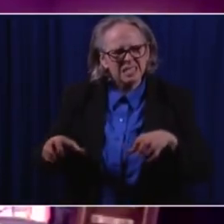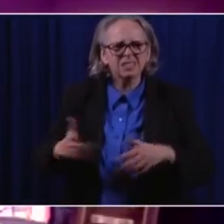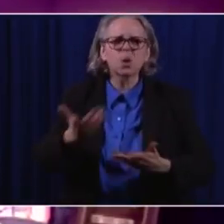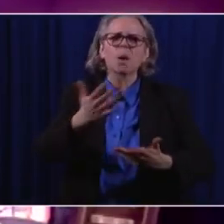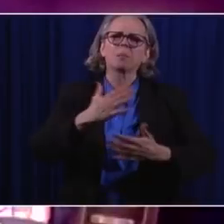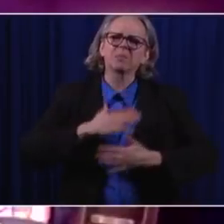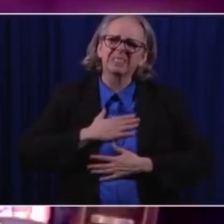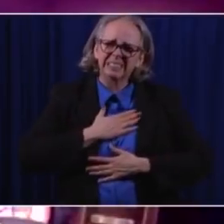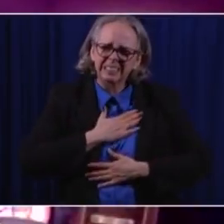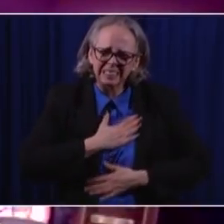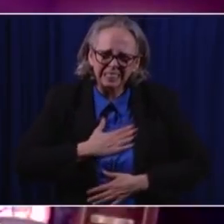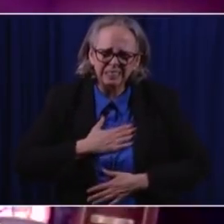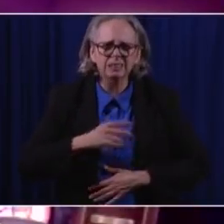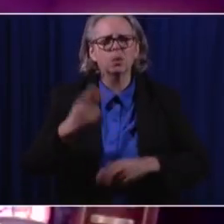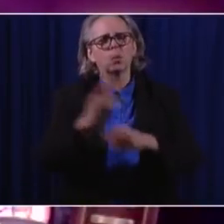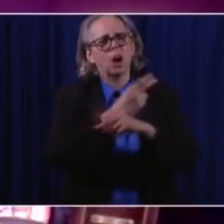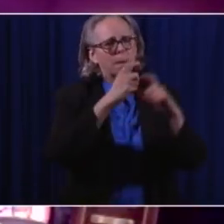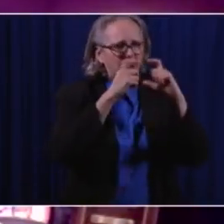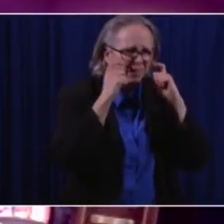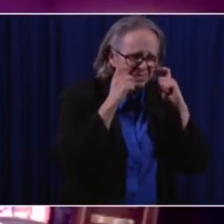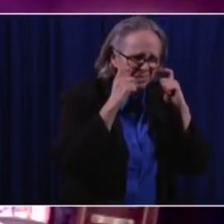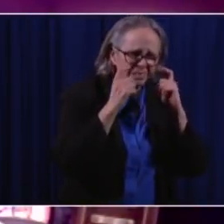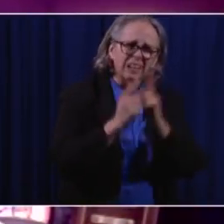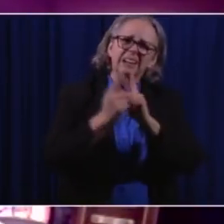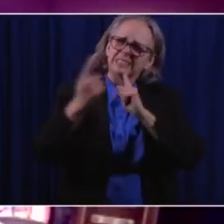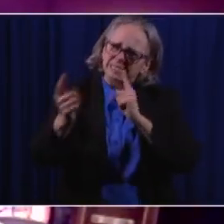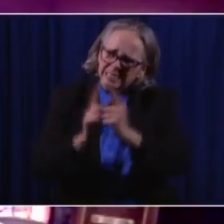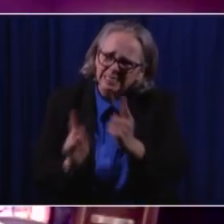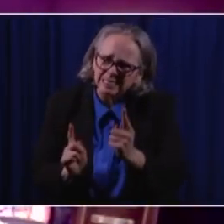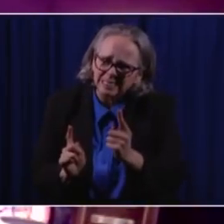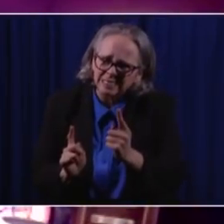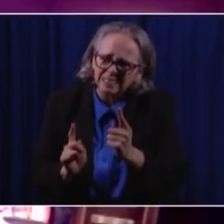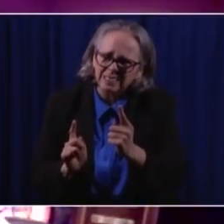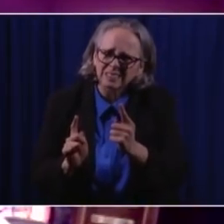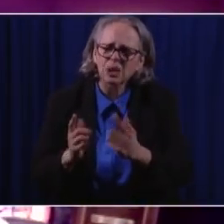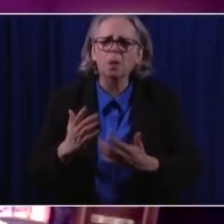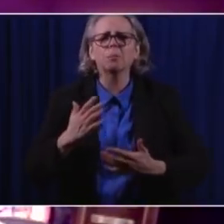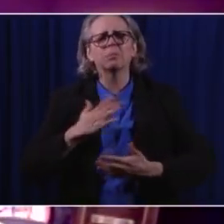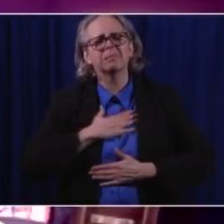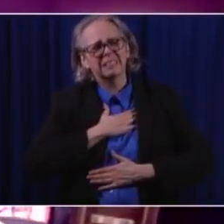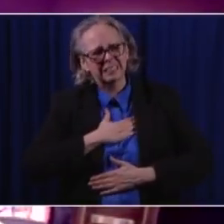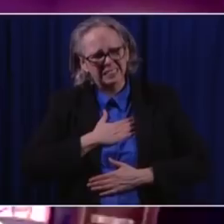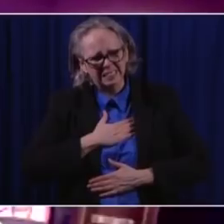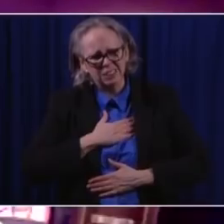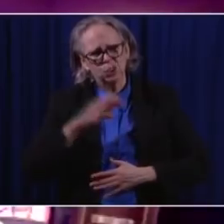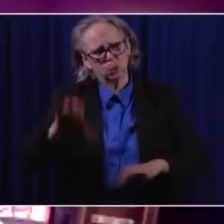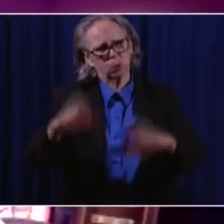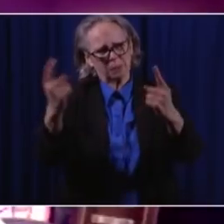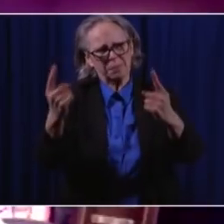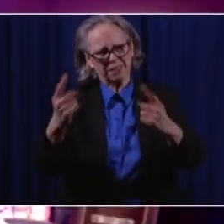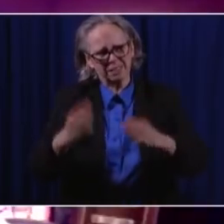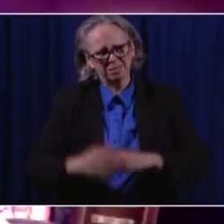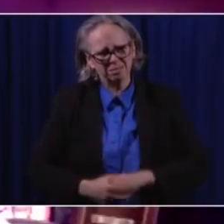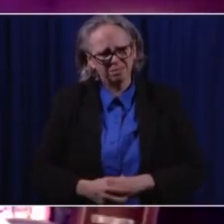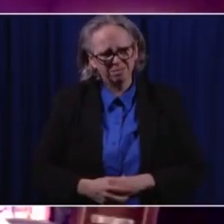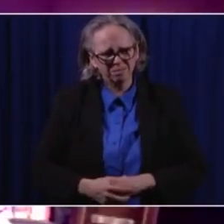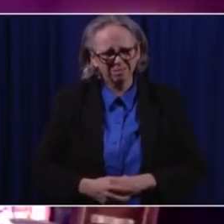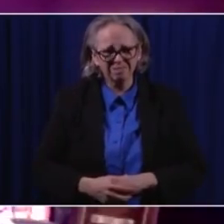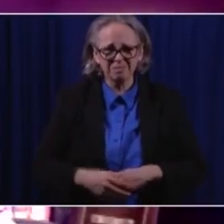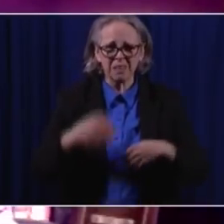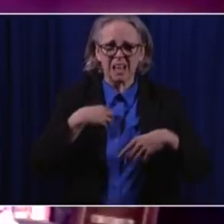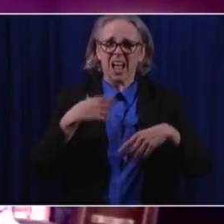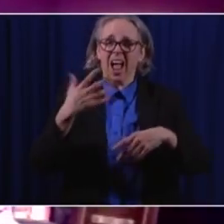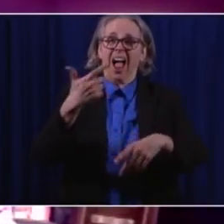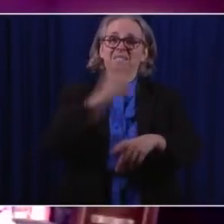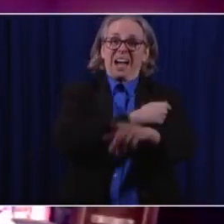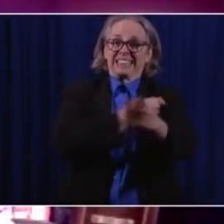simple steps, and we just need to ask everyone to do something. We have vaccines that are coming. It's going to be some months yet, but it kind